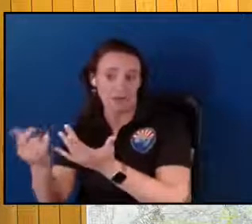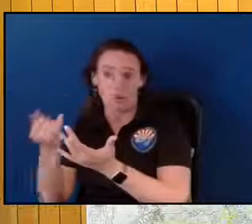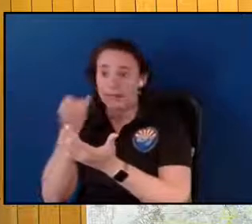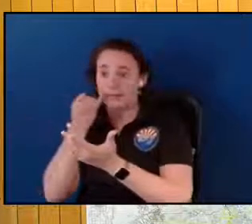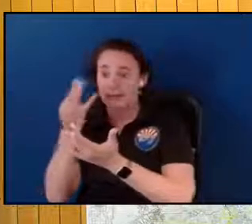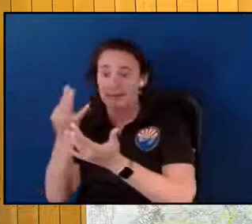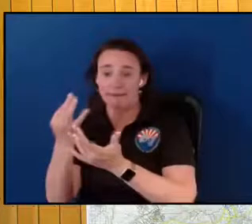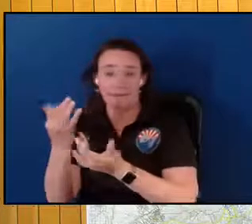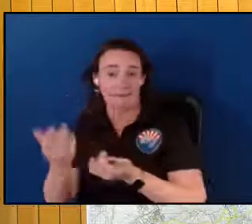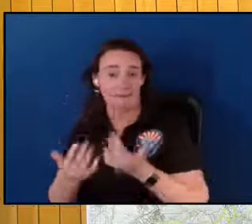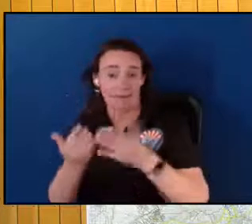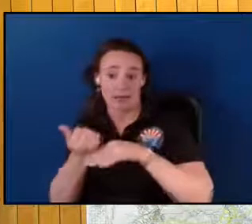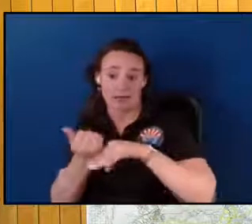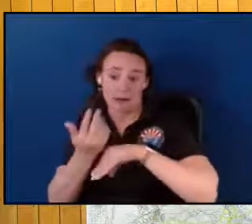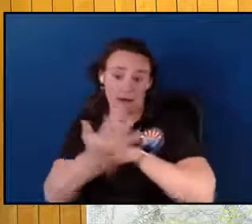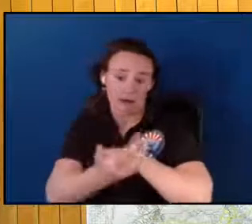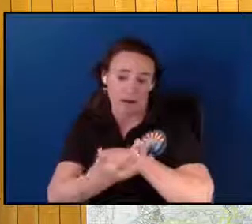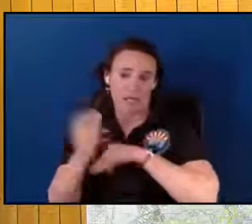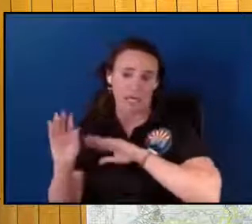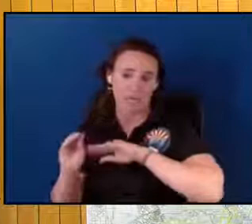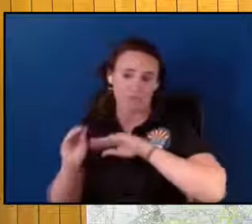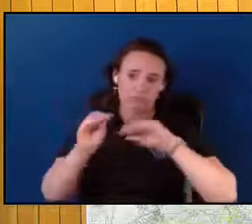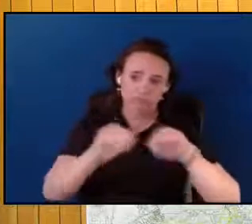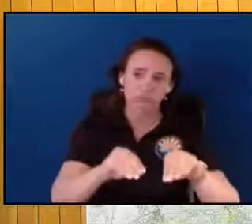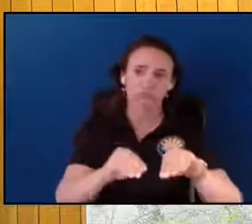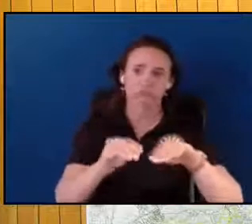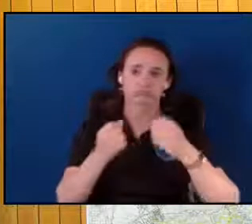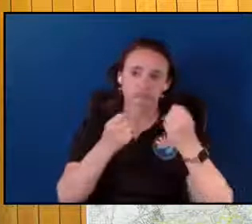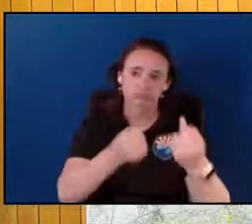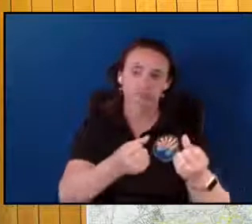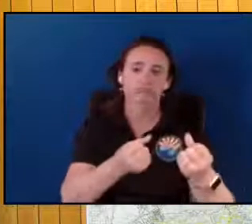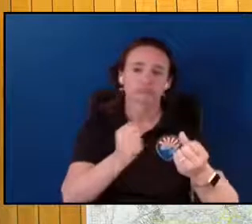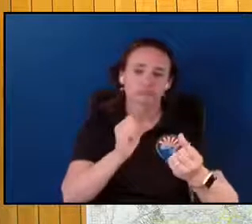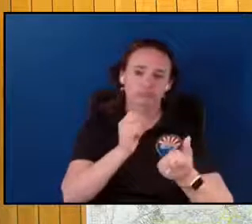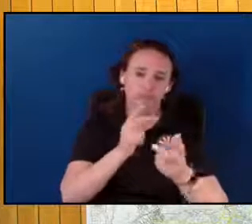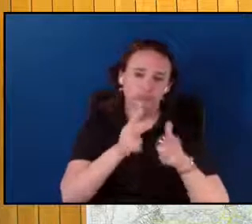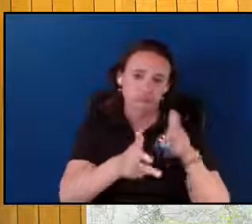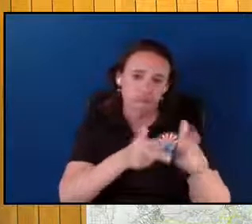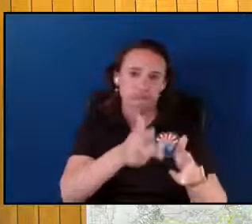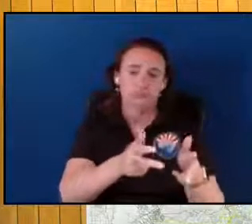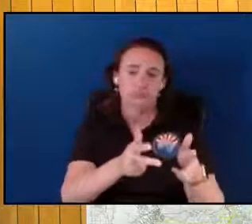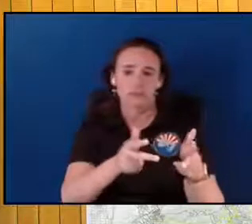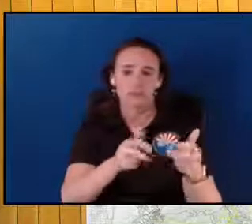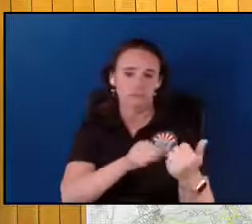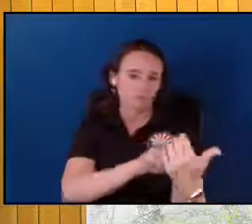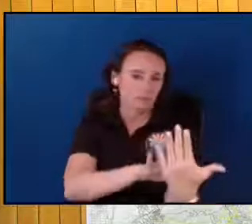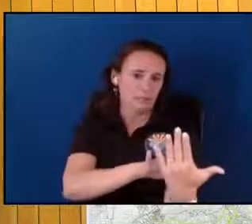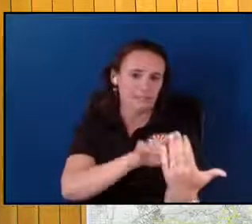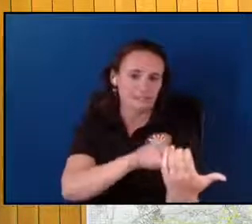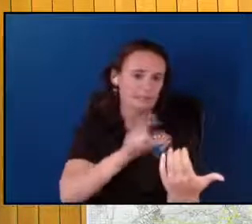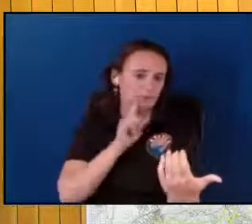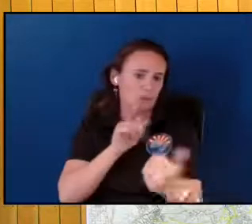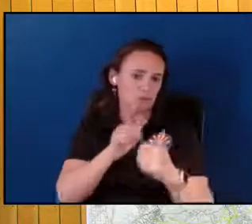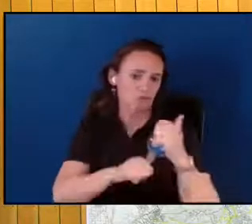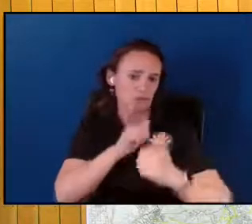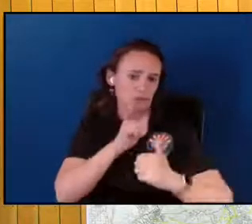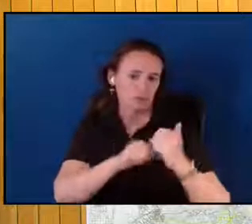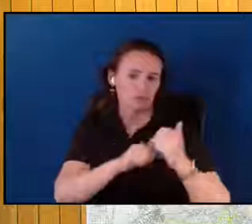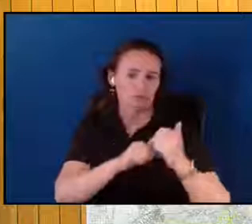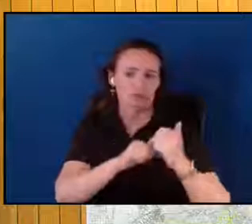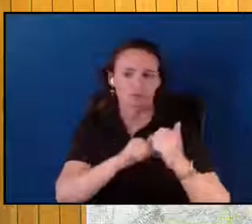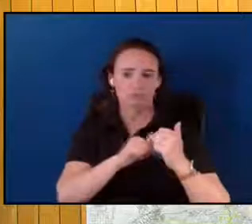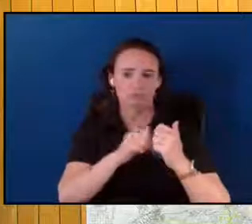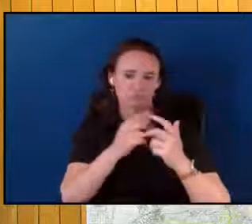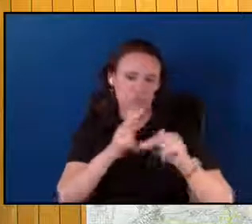quickly redeploy and address the need to implement structure protection in those areas. And the reason we're doing that